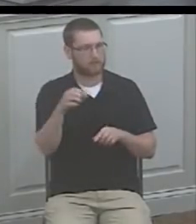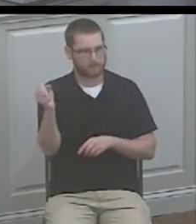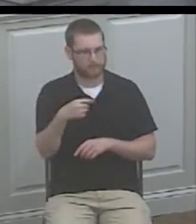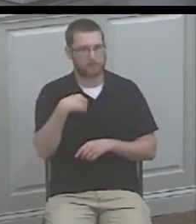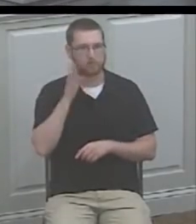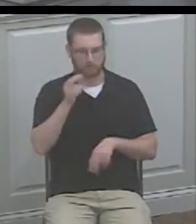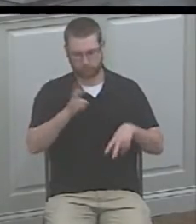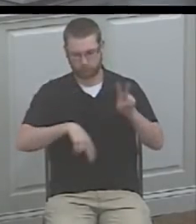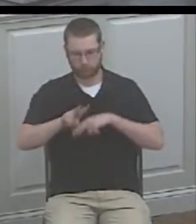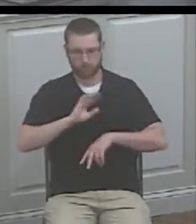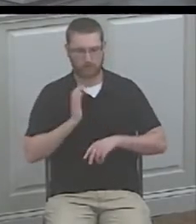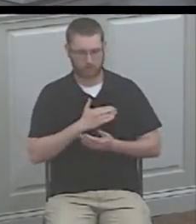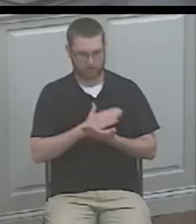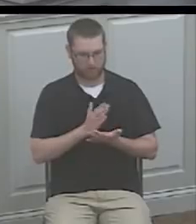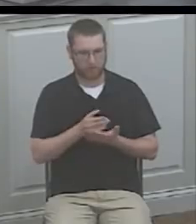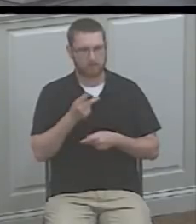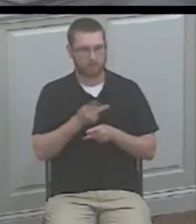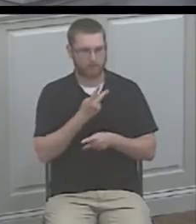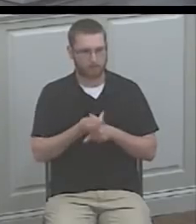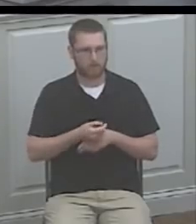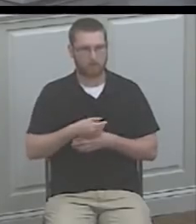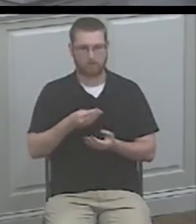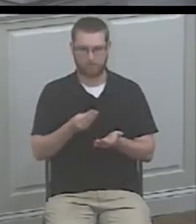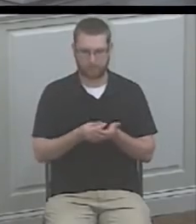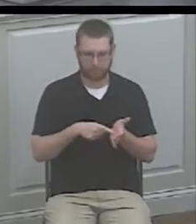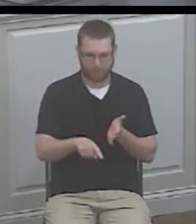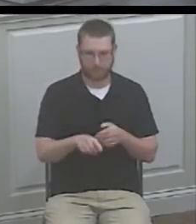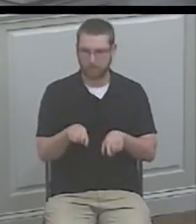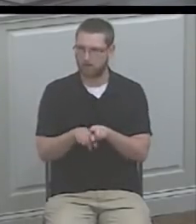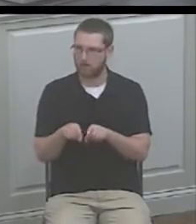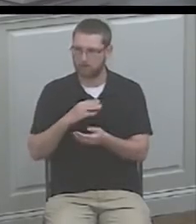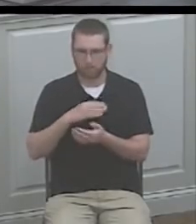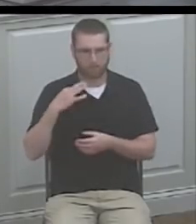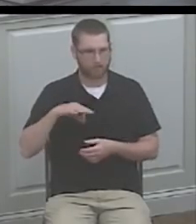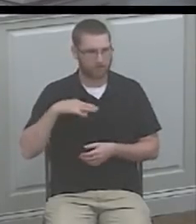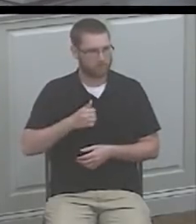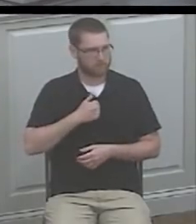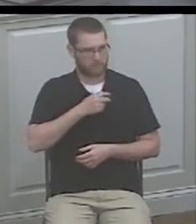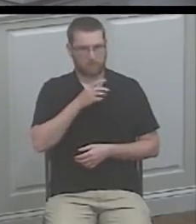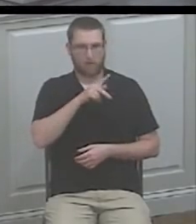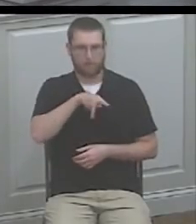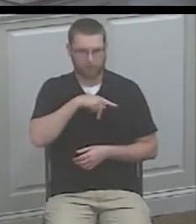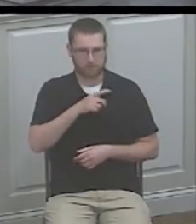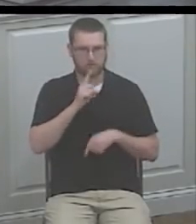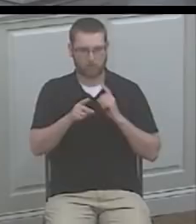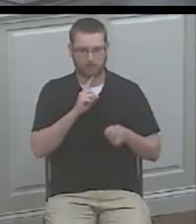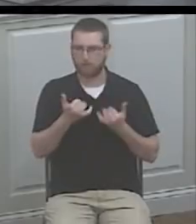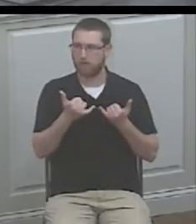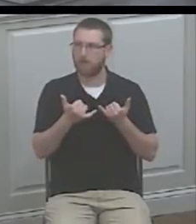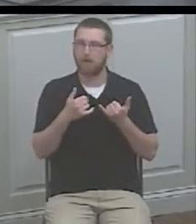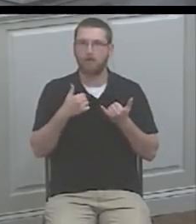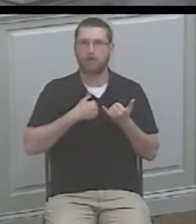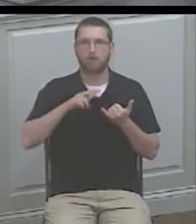like we always take a look, at what we can do with salaries and benefits. That's me talking personally. I was the